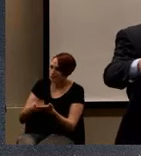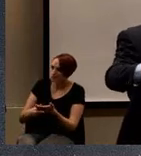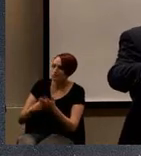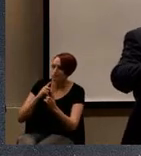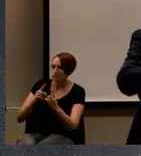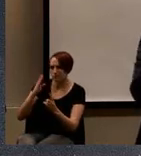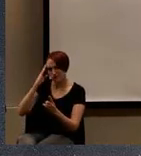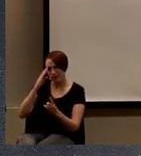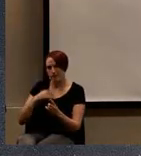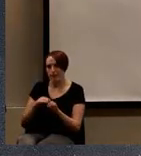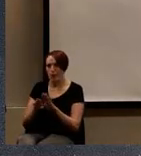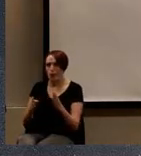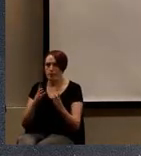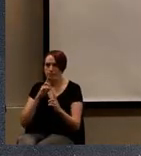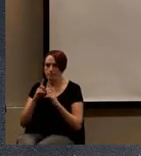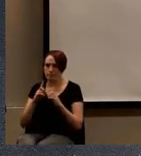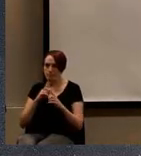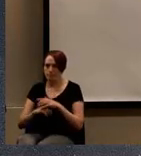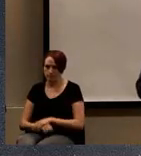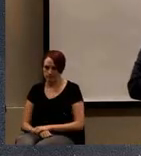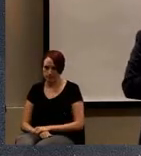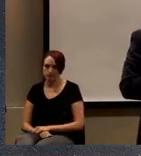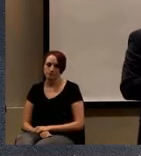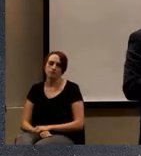for them to come up,